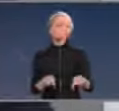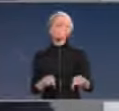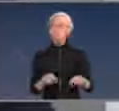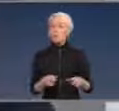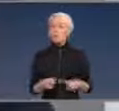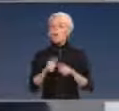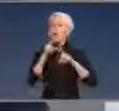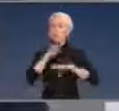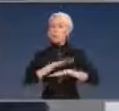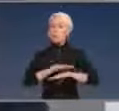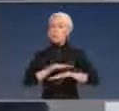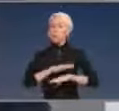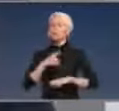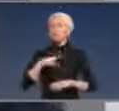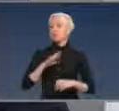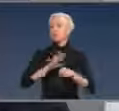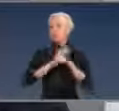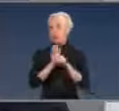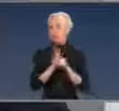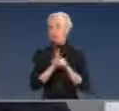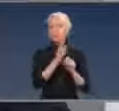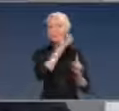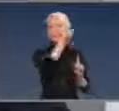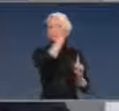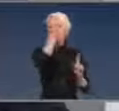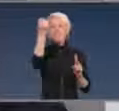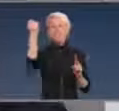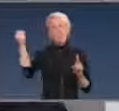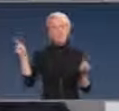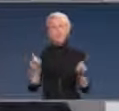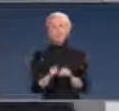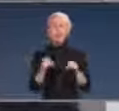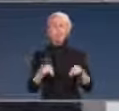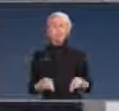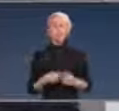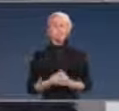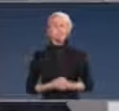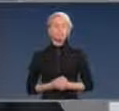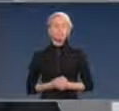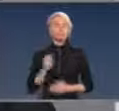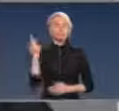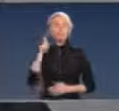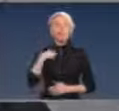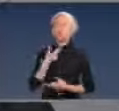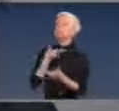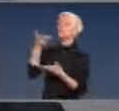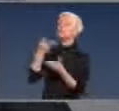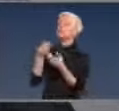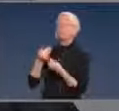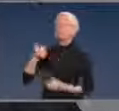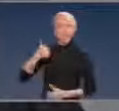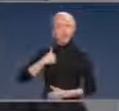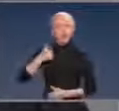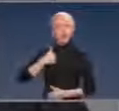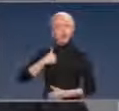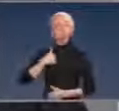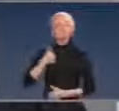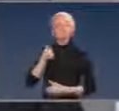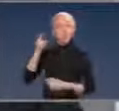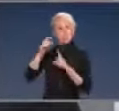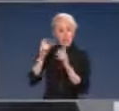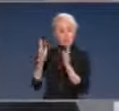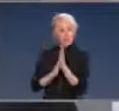week, I've had the opportunity to speak to Prime Minister Trudeau, as well as President Macron last night, Prime Minister Netanyahu last